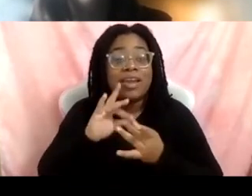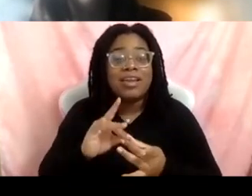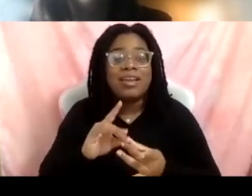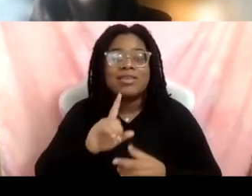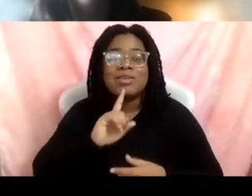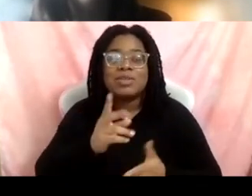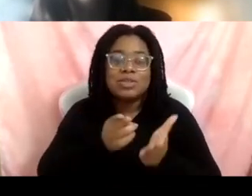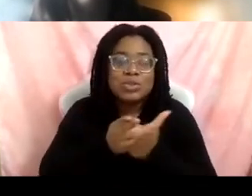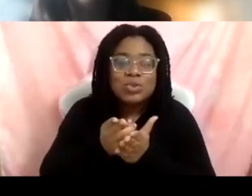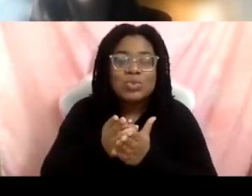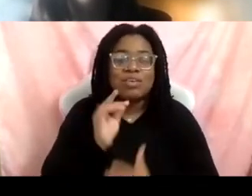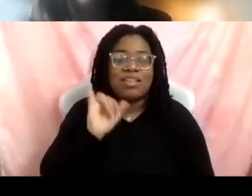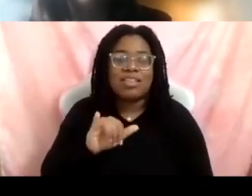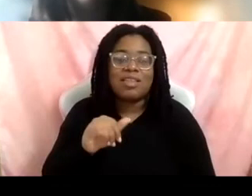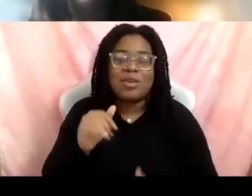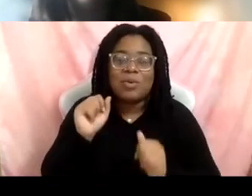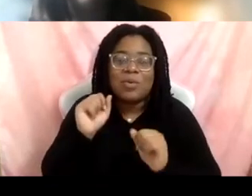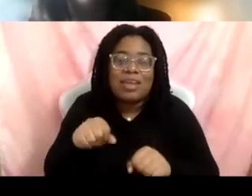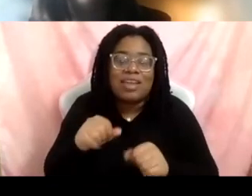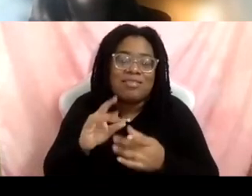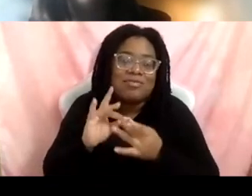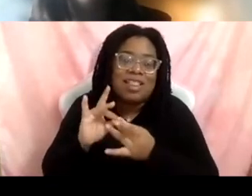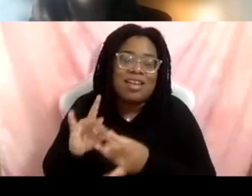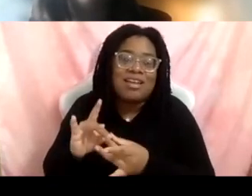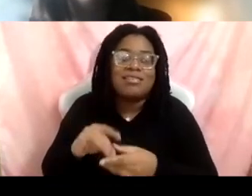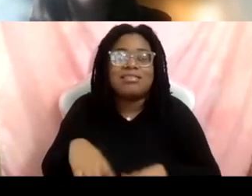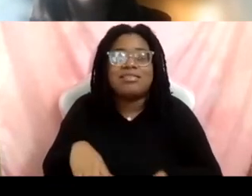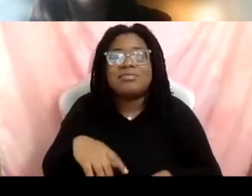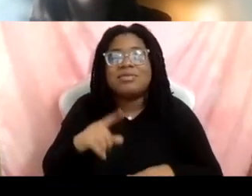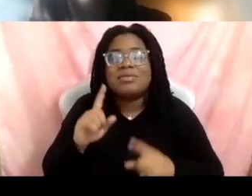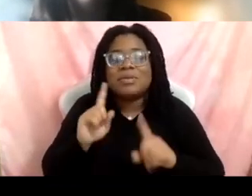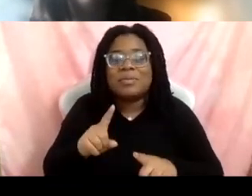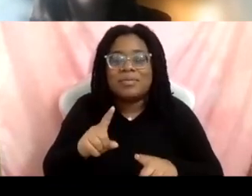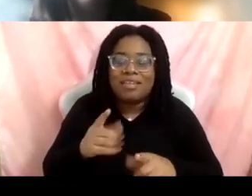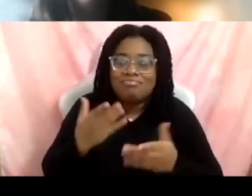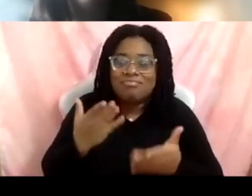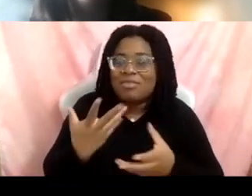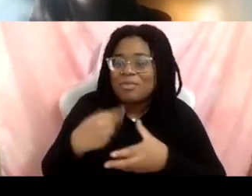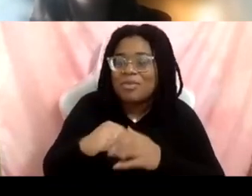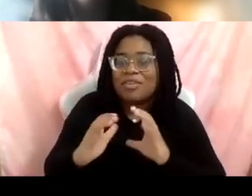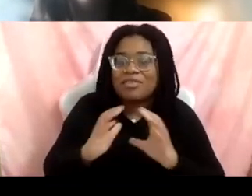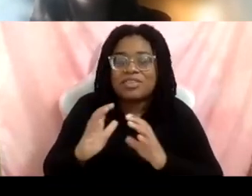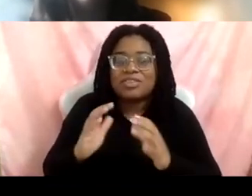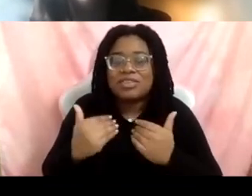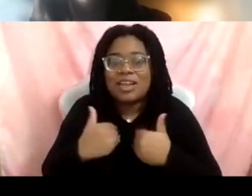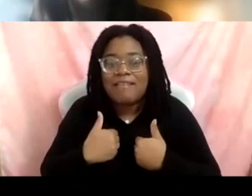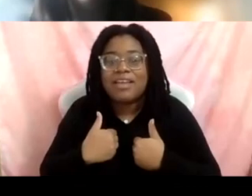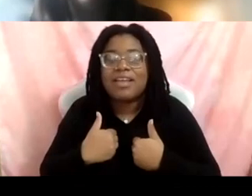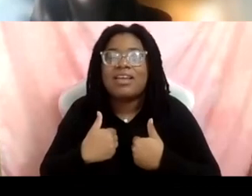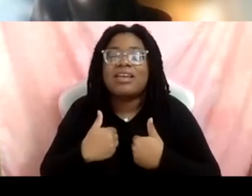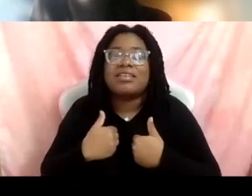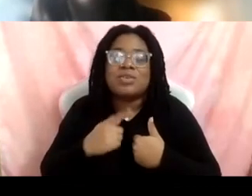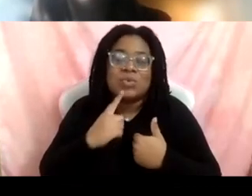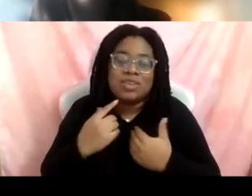truth and authenticity that we can relate to. So it's just sometimes being able to be aware that you are a part of that conversation, and you being able to have, and it's